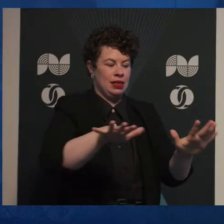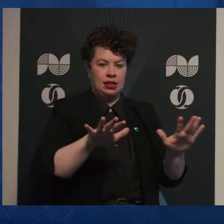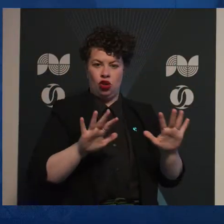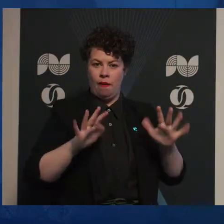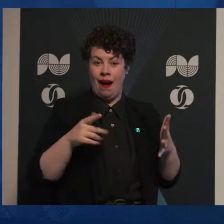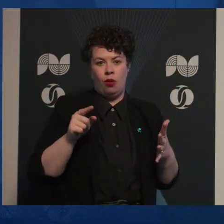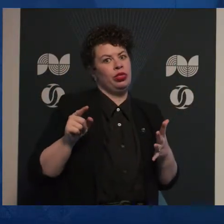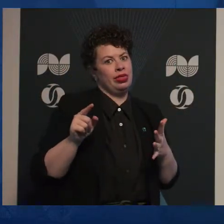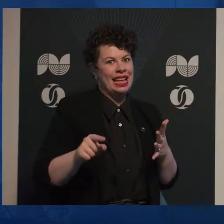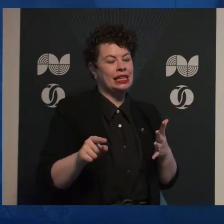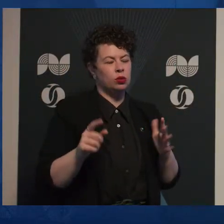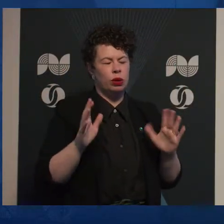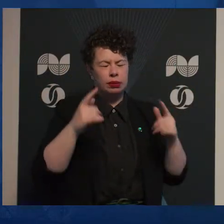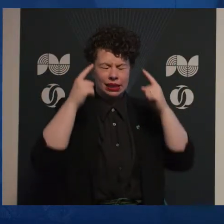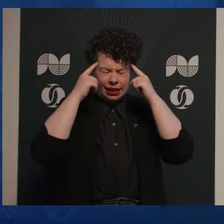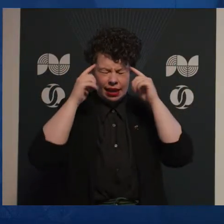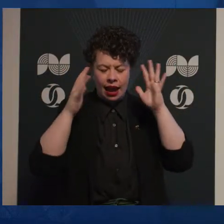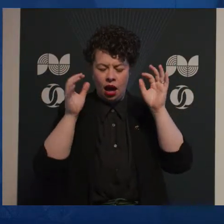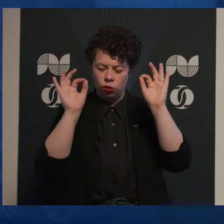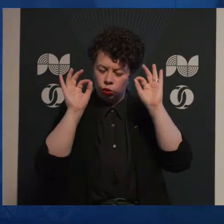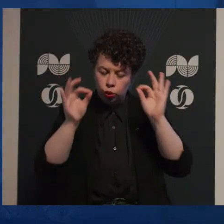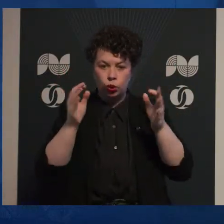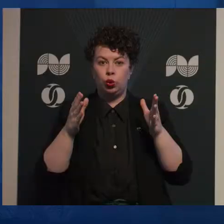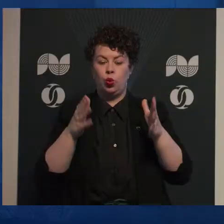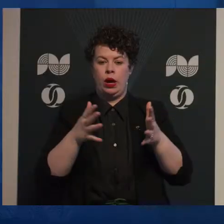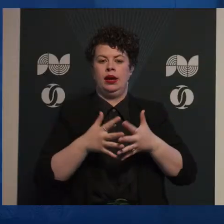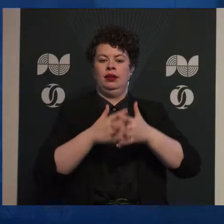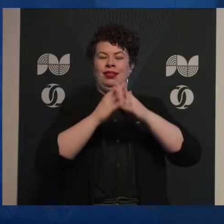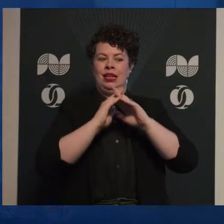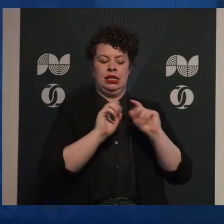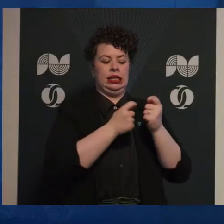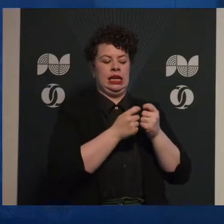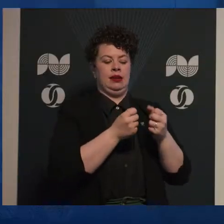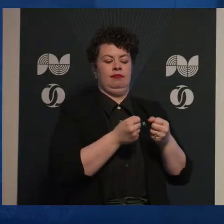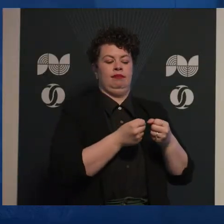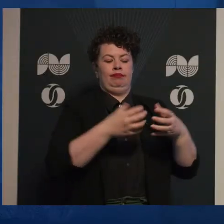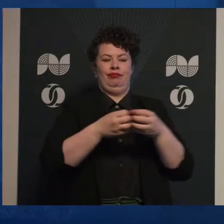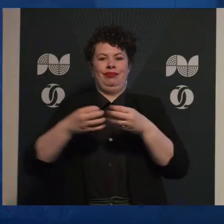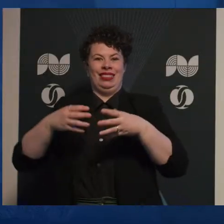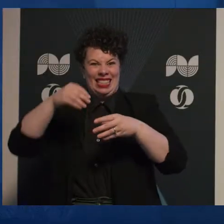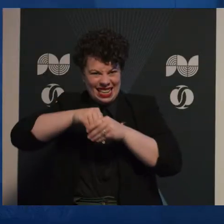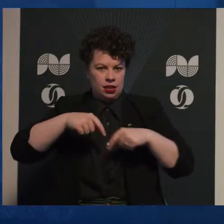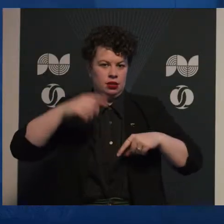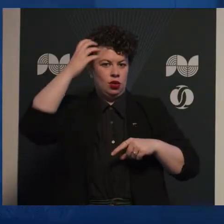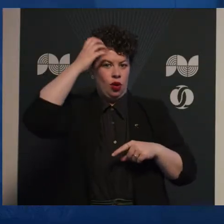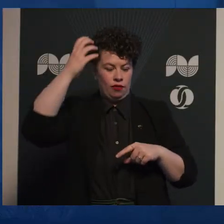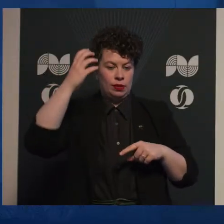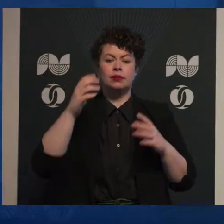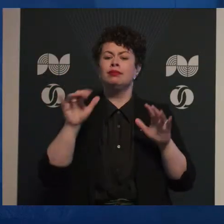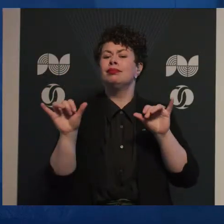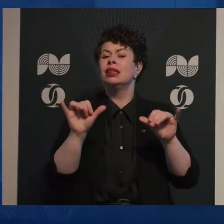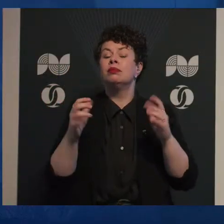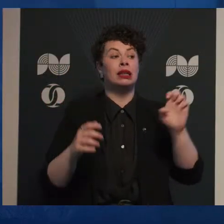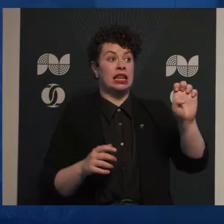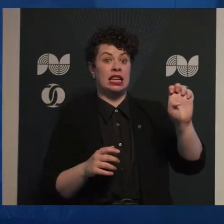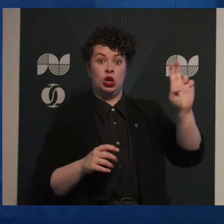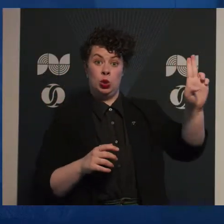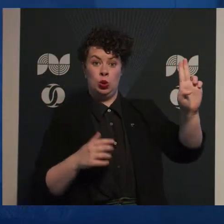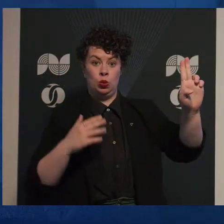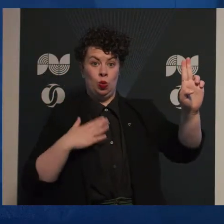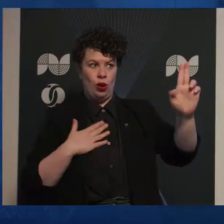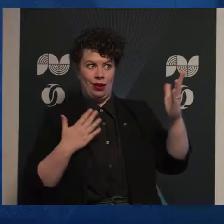build capacity within the government to build those teams? And I'll give you an example, of the EU accession. We're preparing